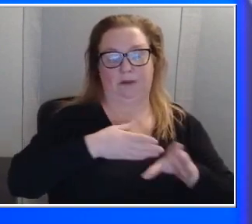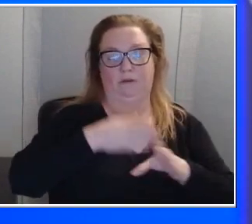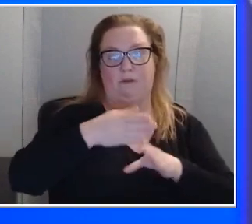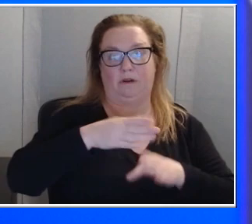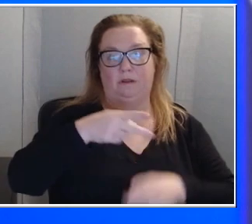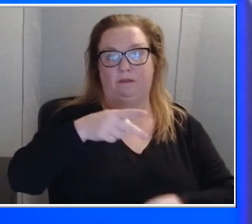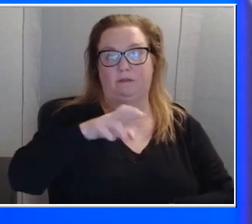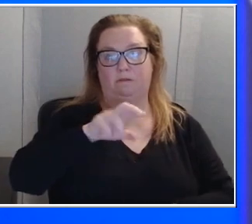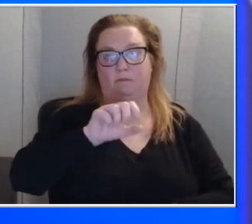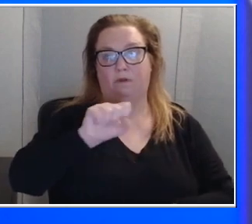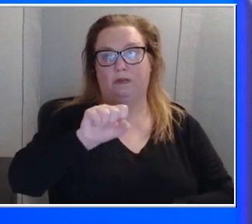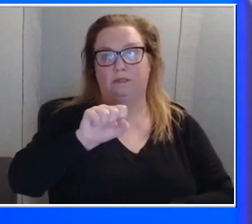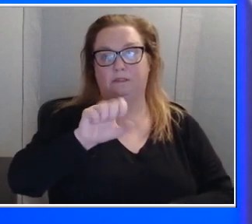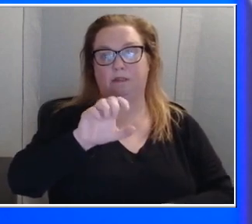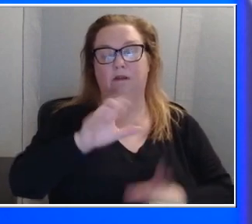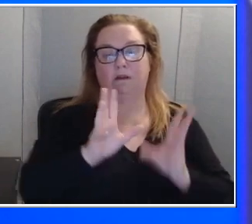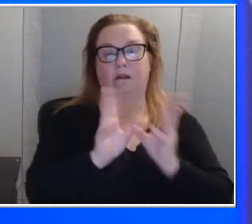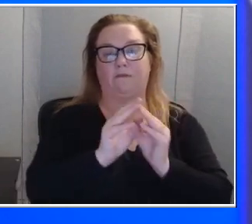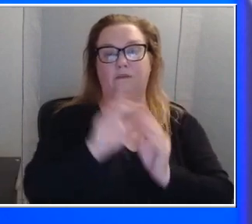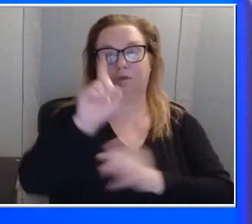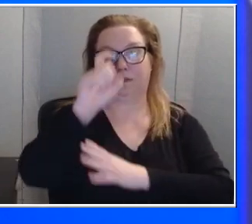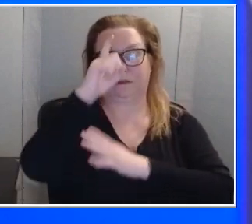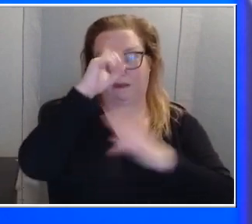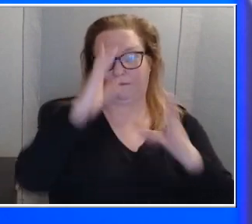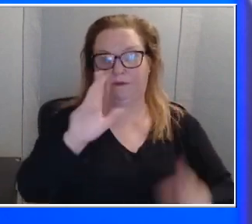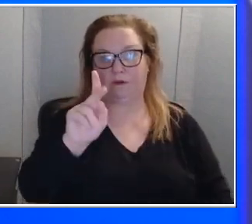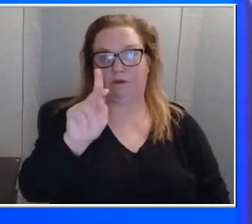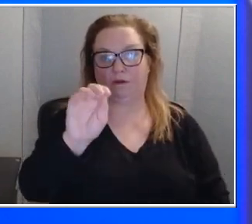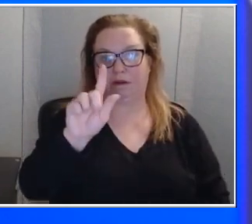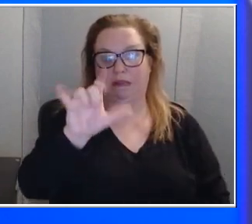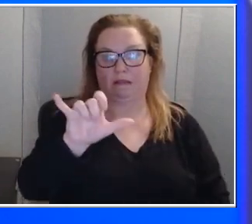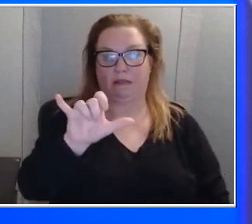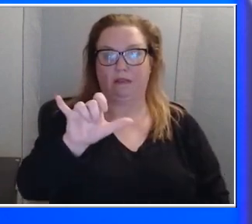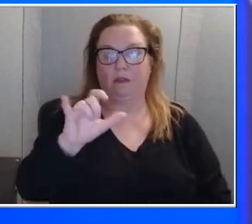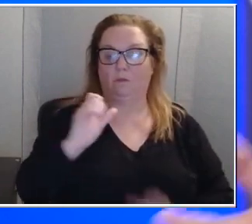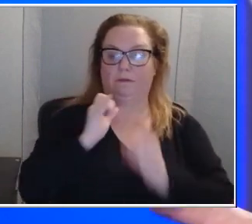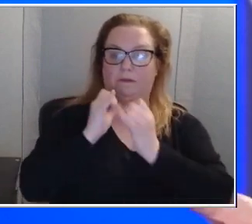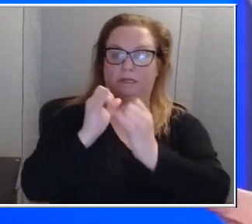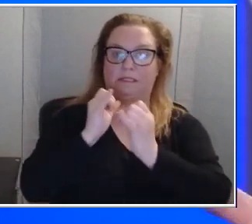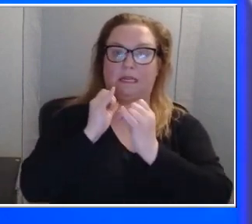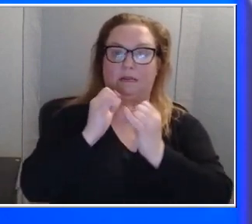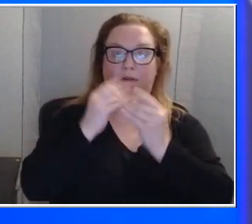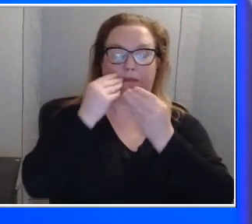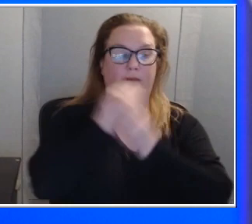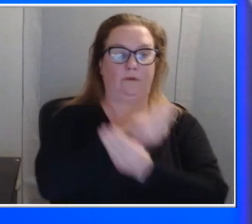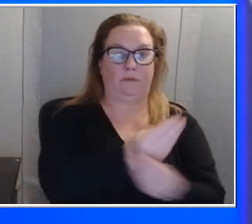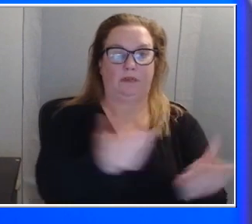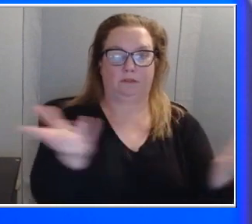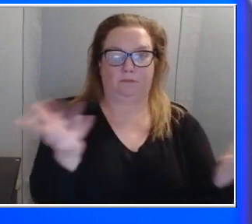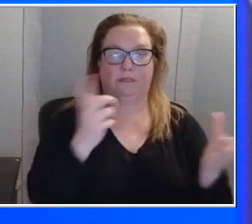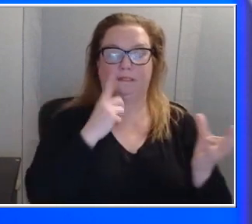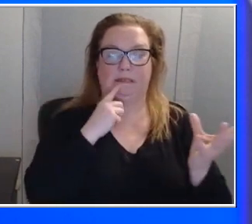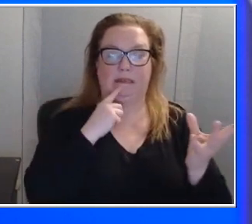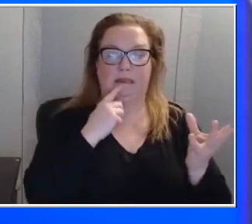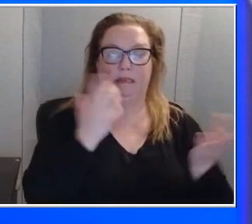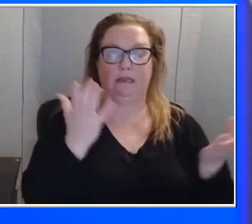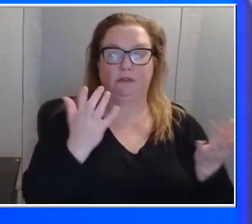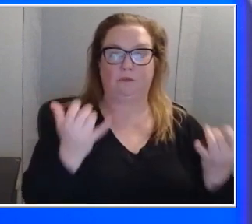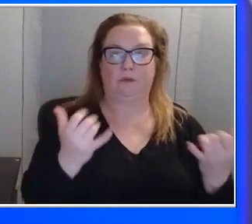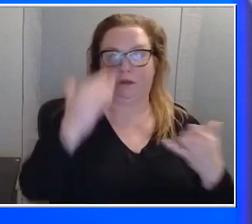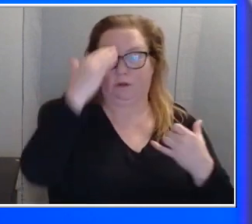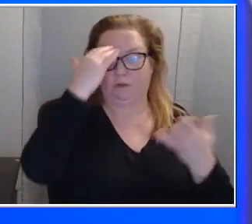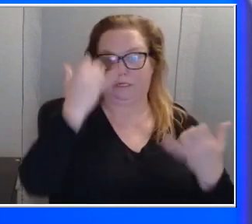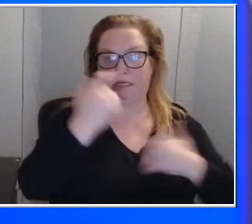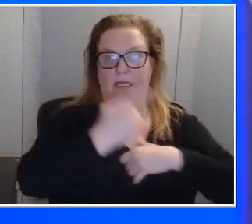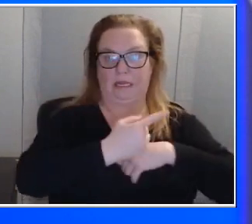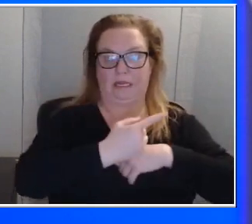I did with Governor Kelly, and the reason was we were of like mind and would put the information out there and say, here's what we know today, here's what we'll